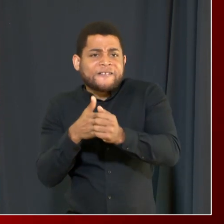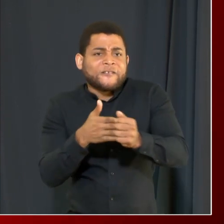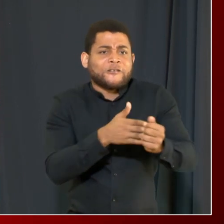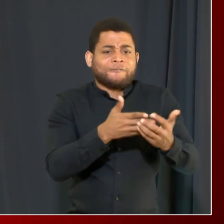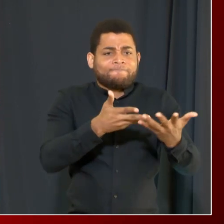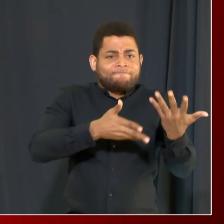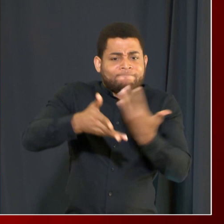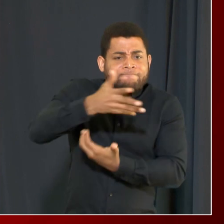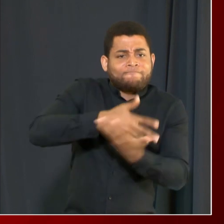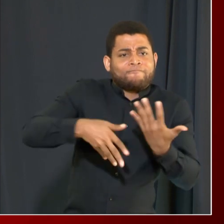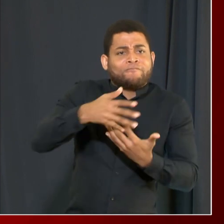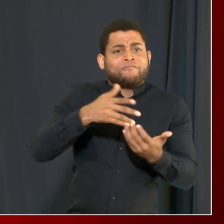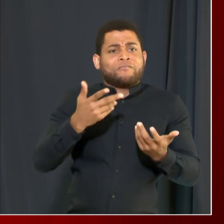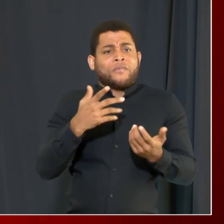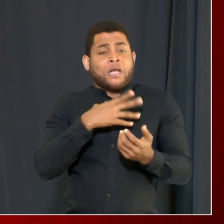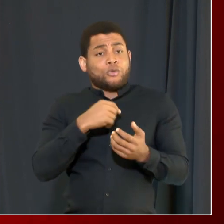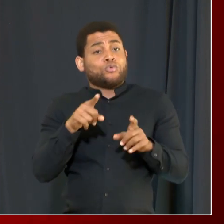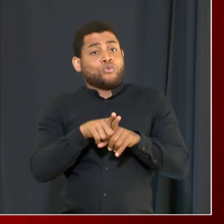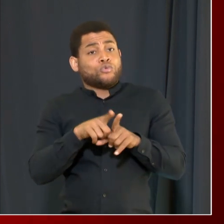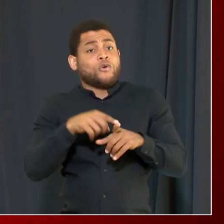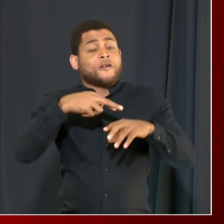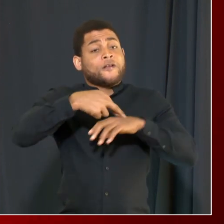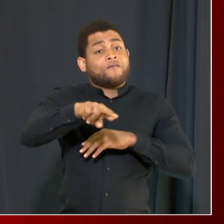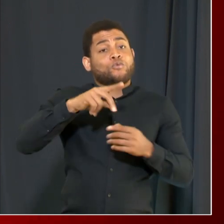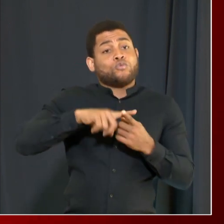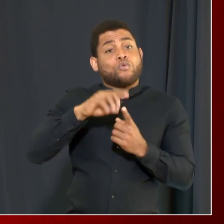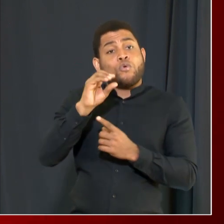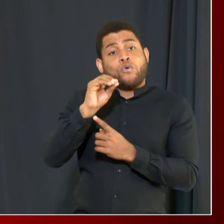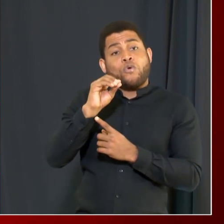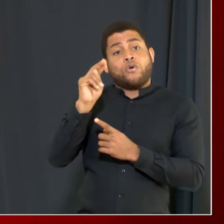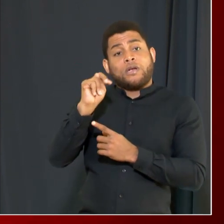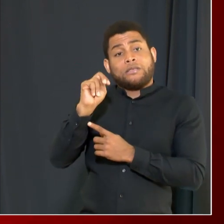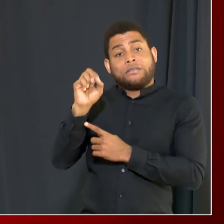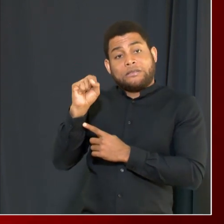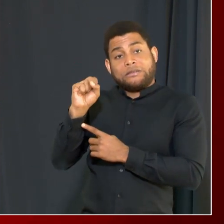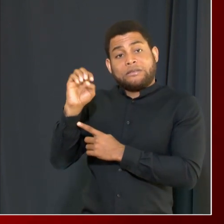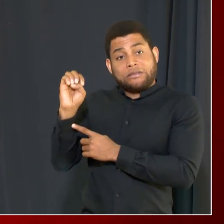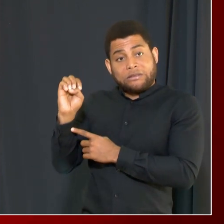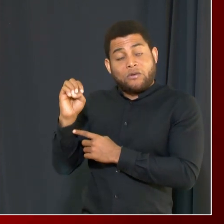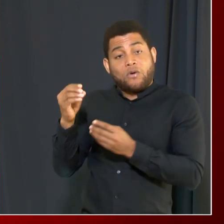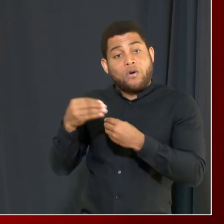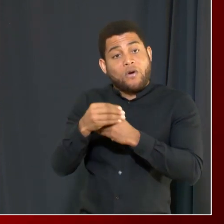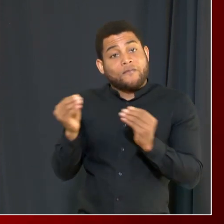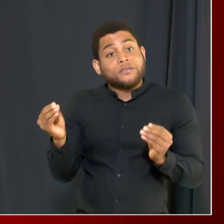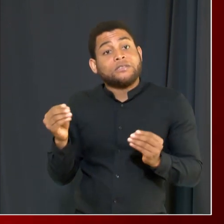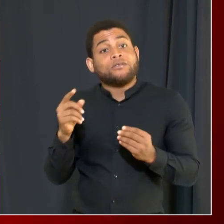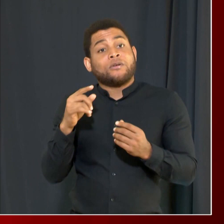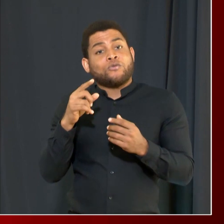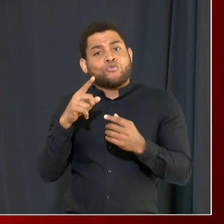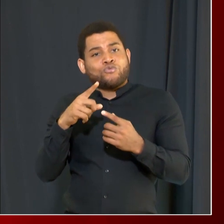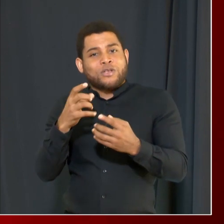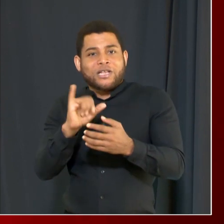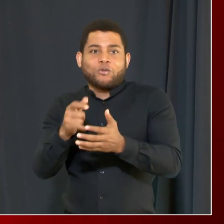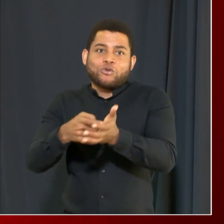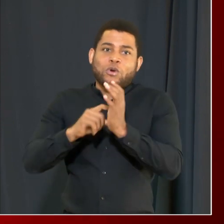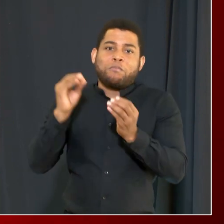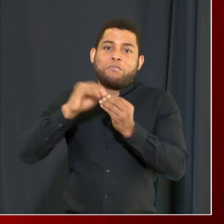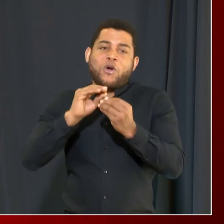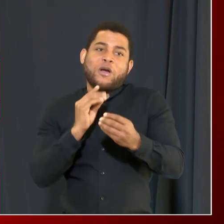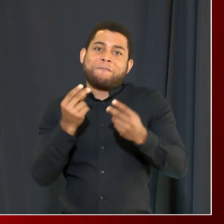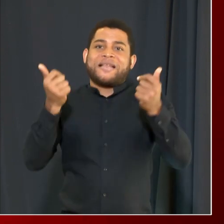as a referral to the WON's office if there's a program there that requires more immediate intervention. So it will not launch a